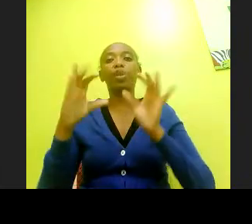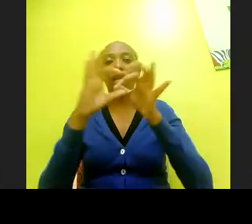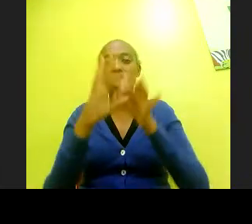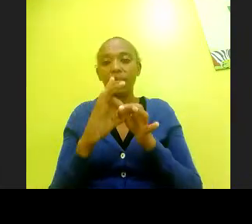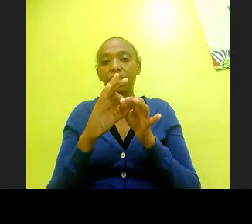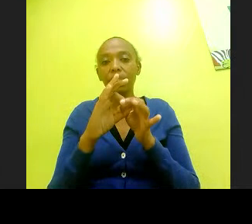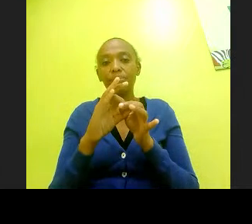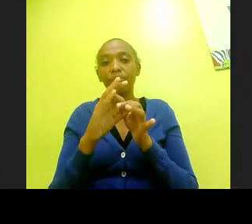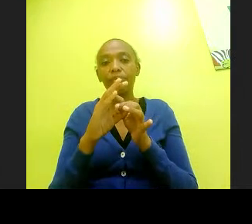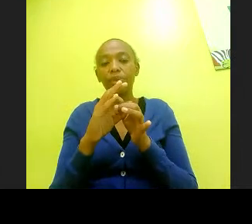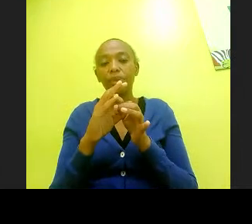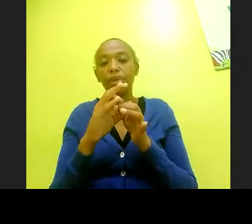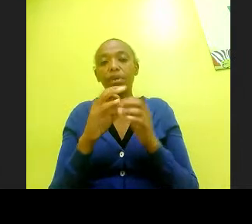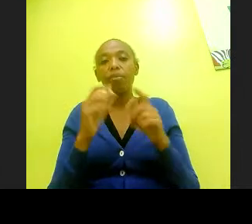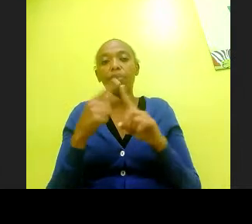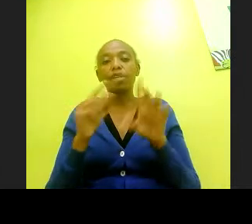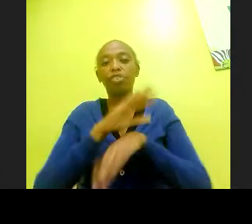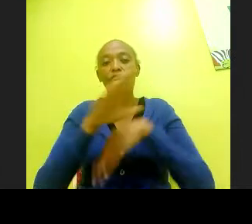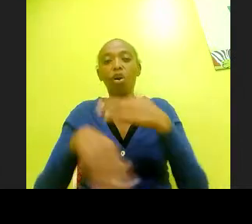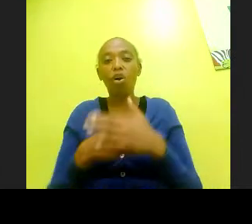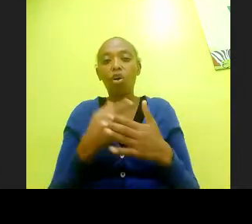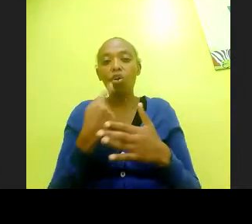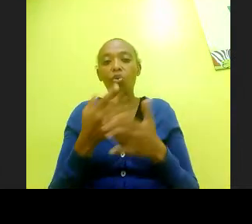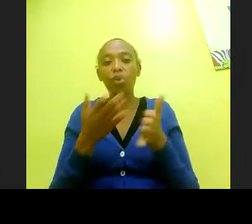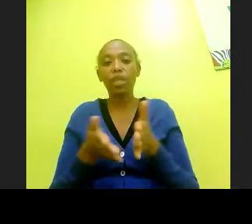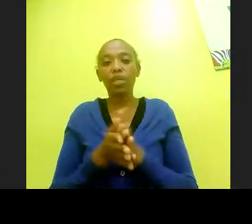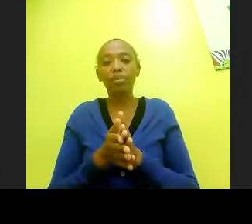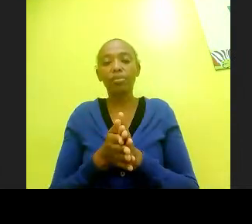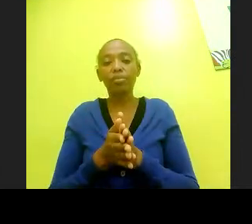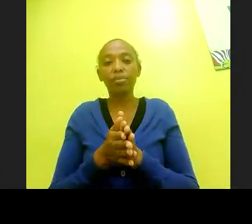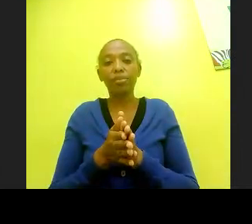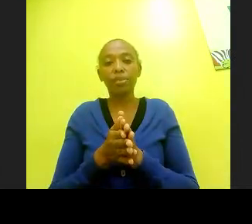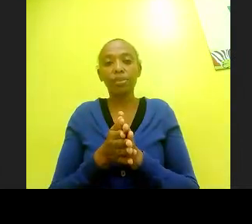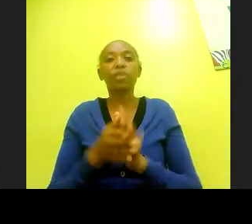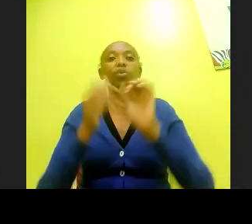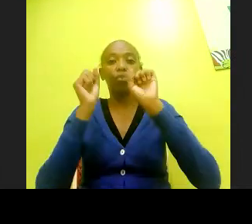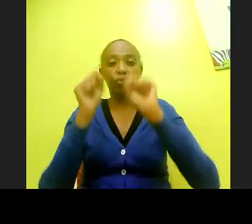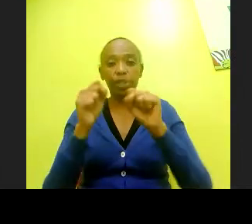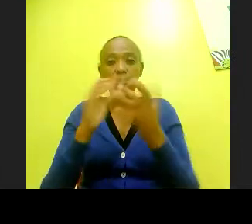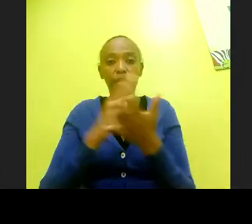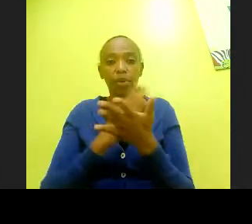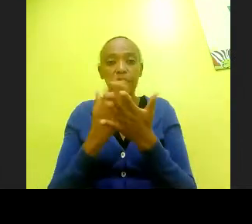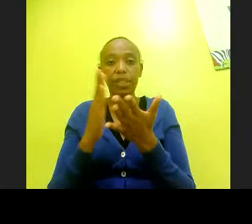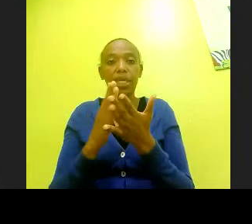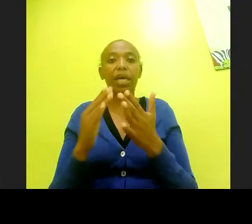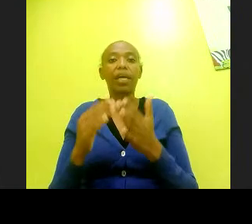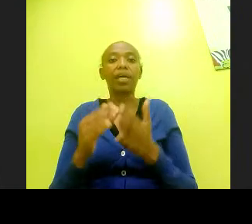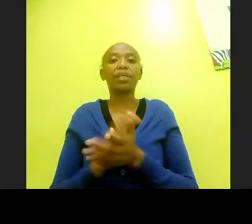But yes, for everyone who's registered on the call, we will be definitely sharing the index.